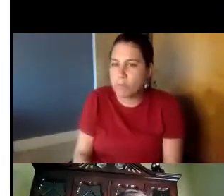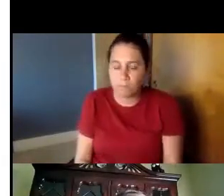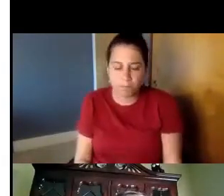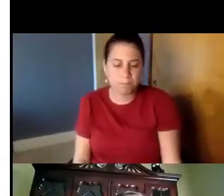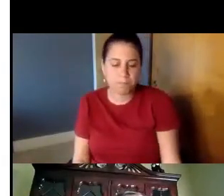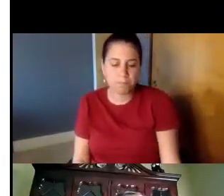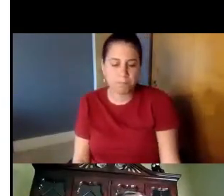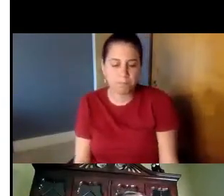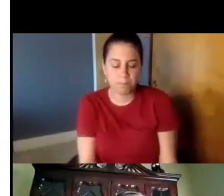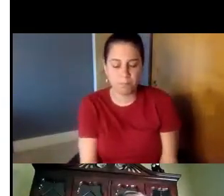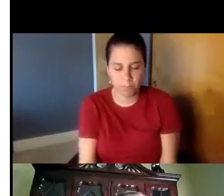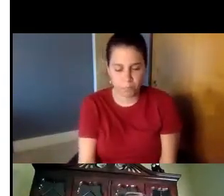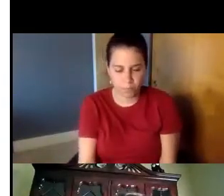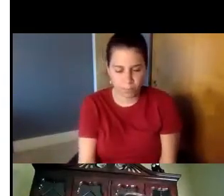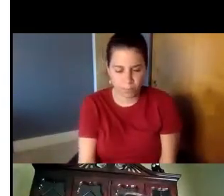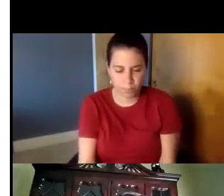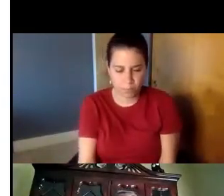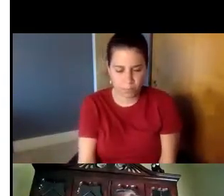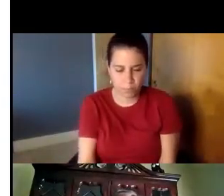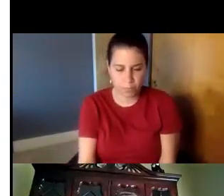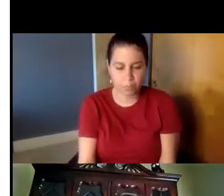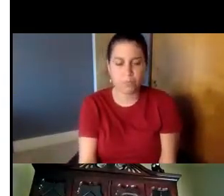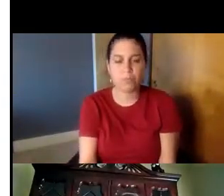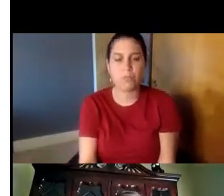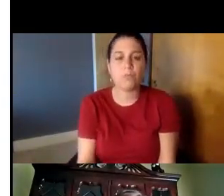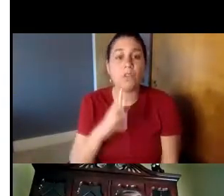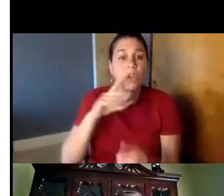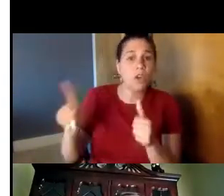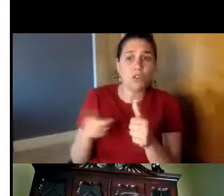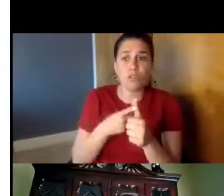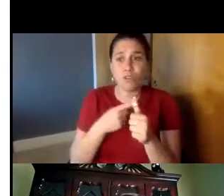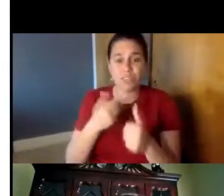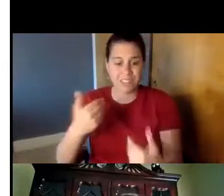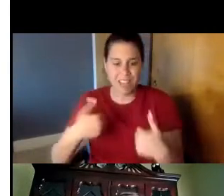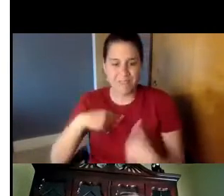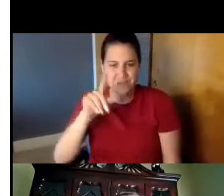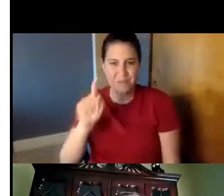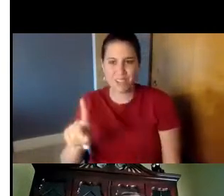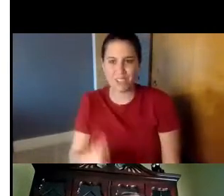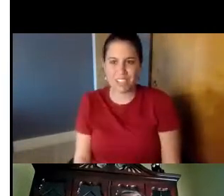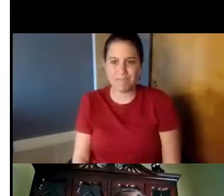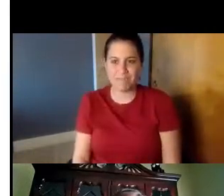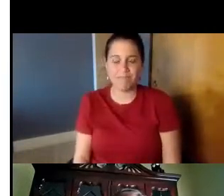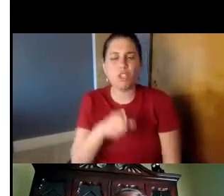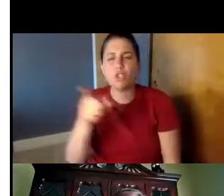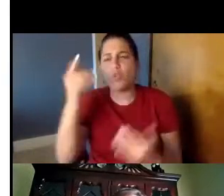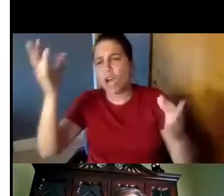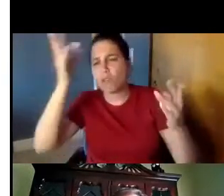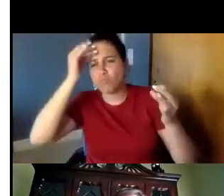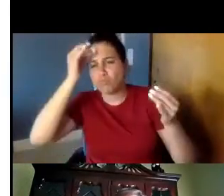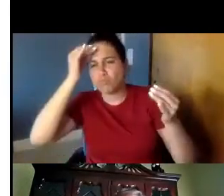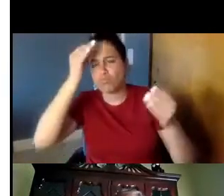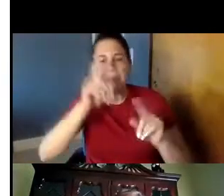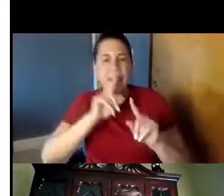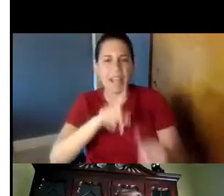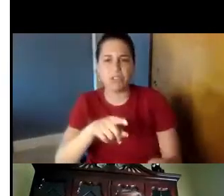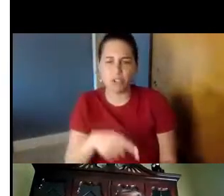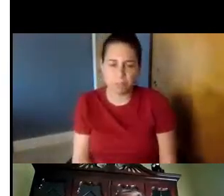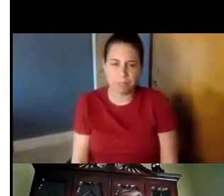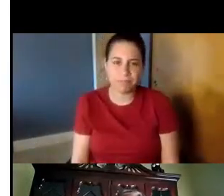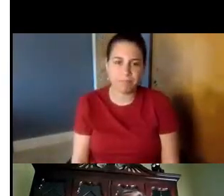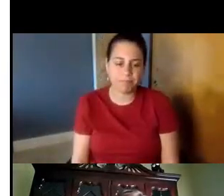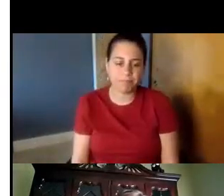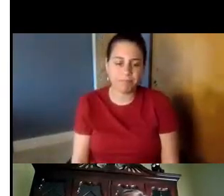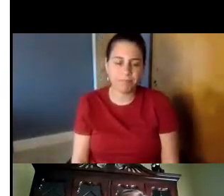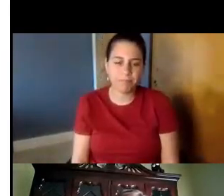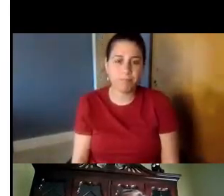I want to start out with a question, and you can just think about the answer to this question in your minds. If I were